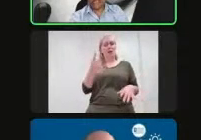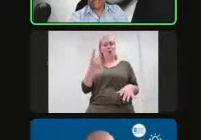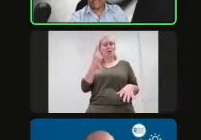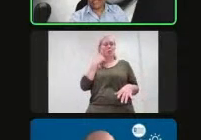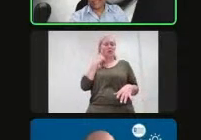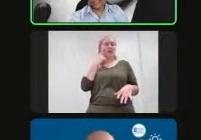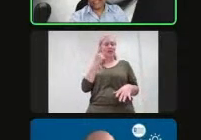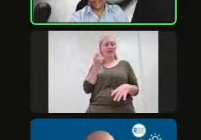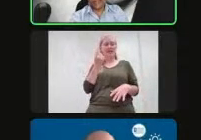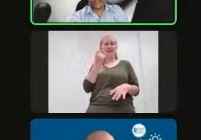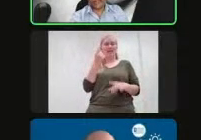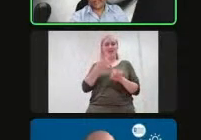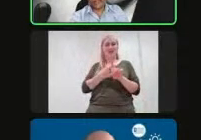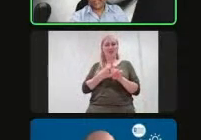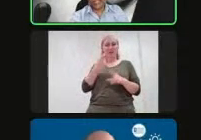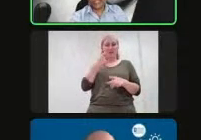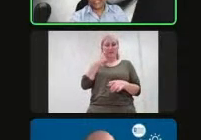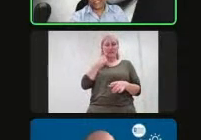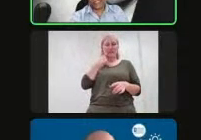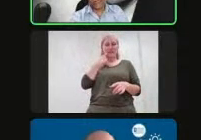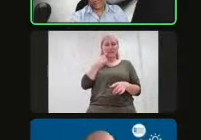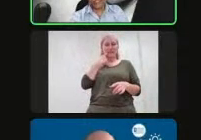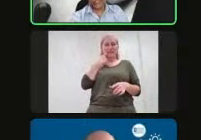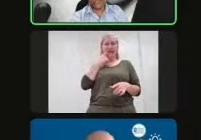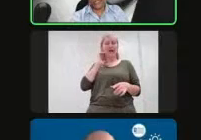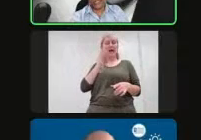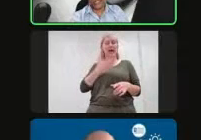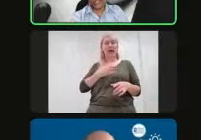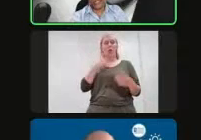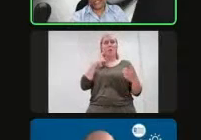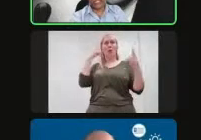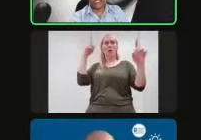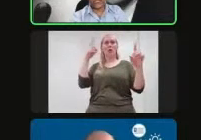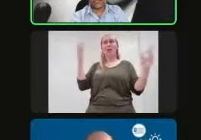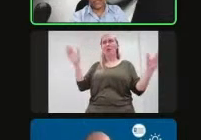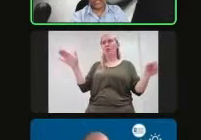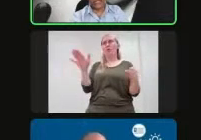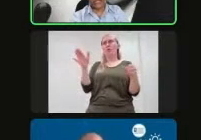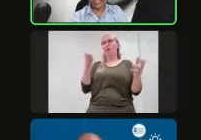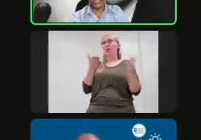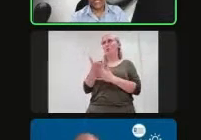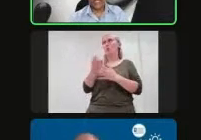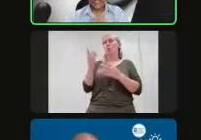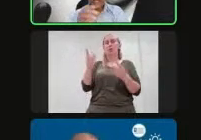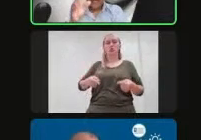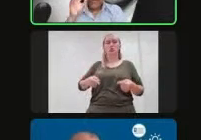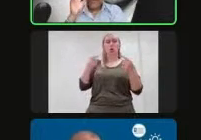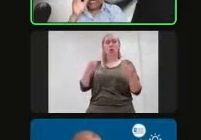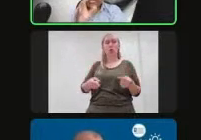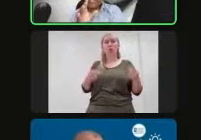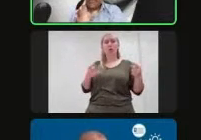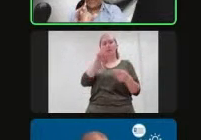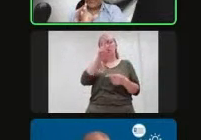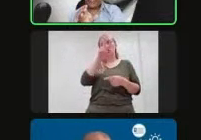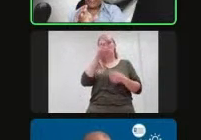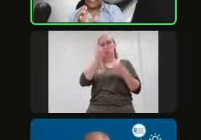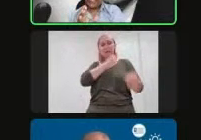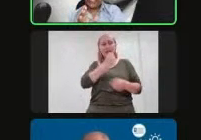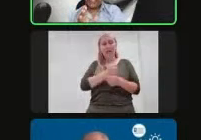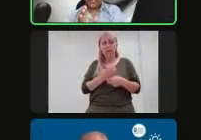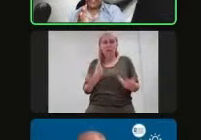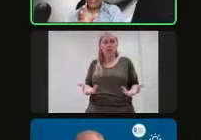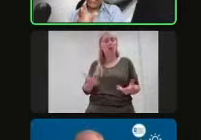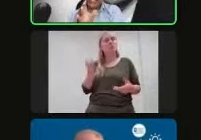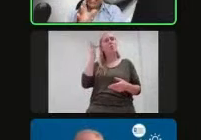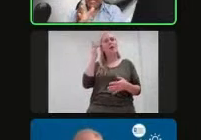we are having difficulty. Our nation has been going through a difficult time in the last 2.5 years. Why it is important